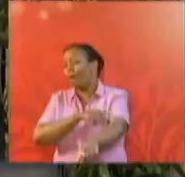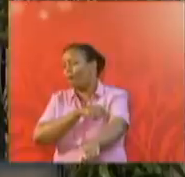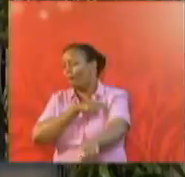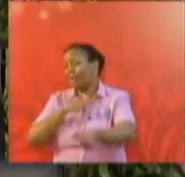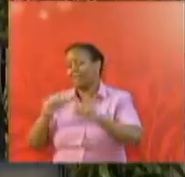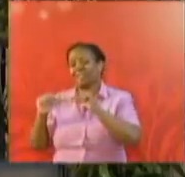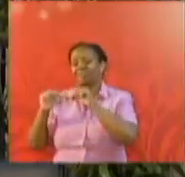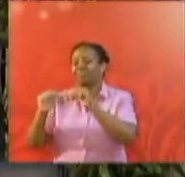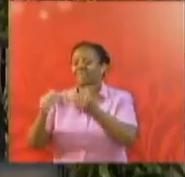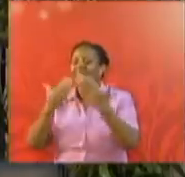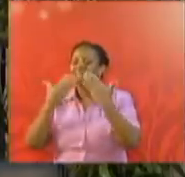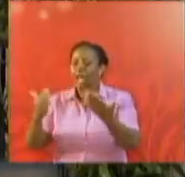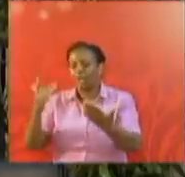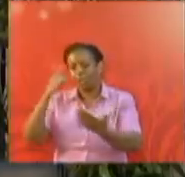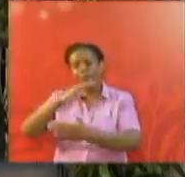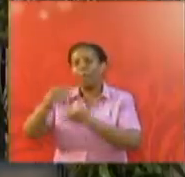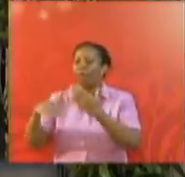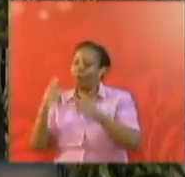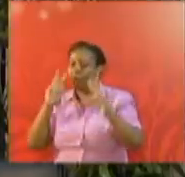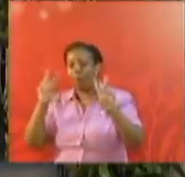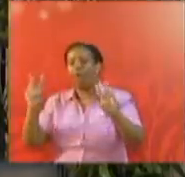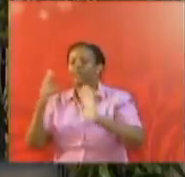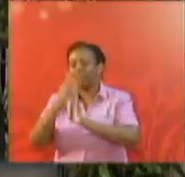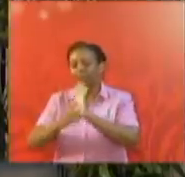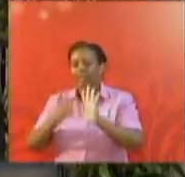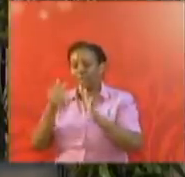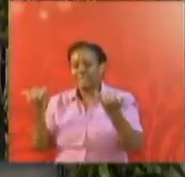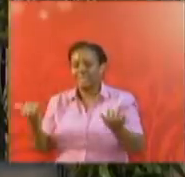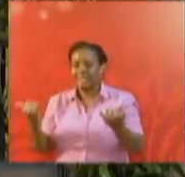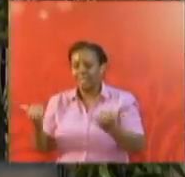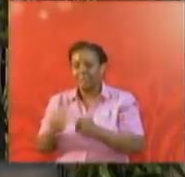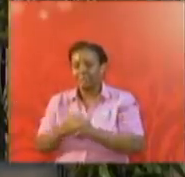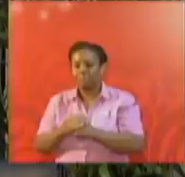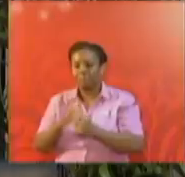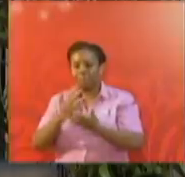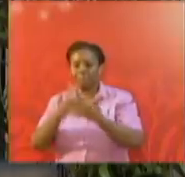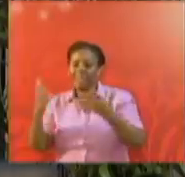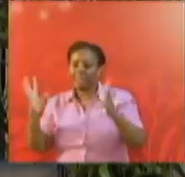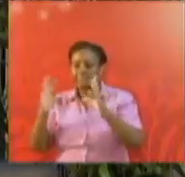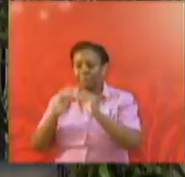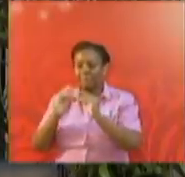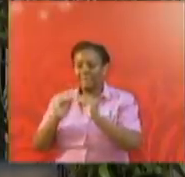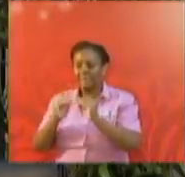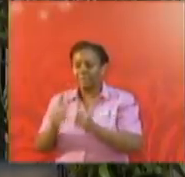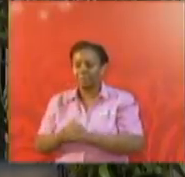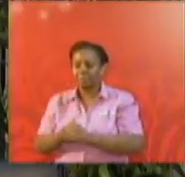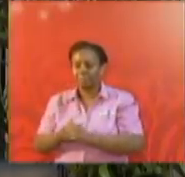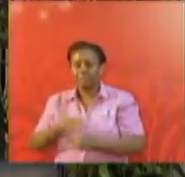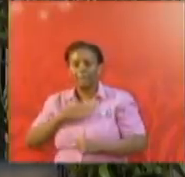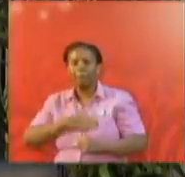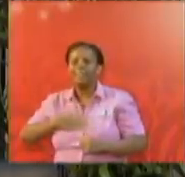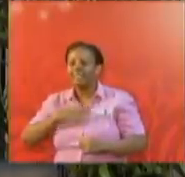Thank you everyone for tuning in to today's media conference. We just want to remind you, please do not risk your health